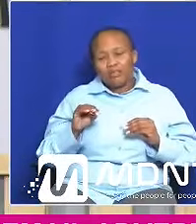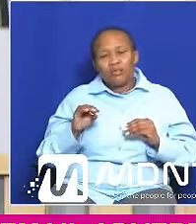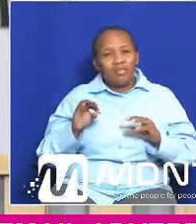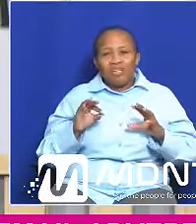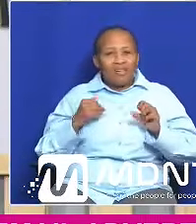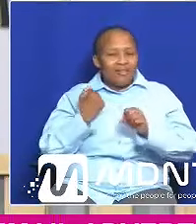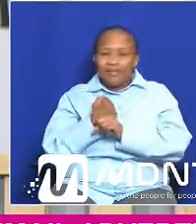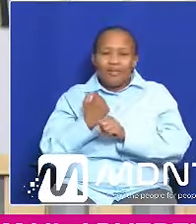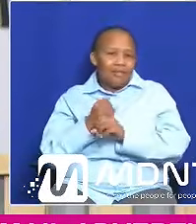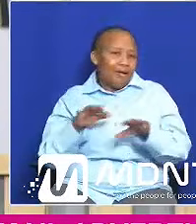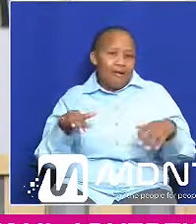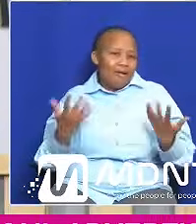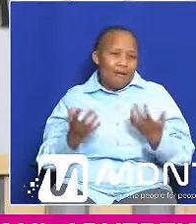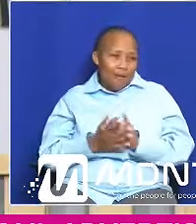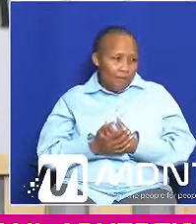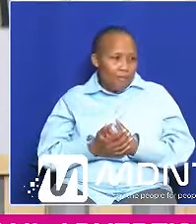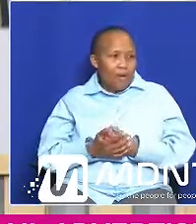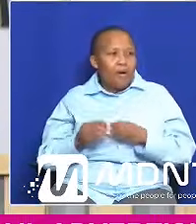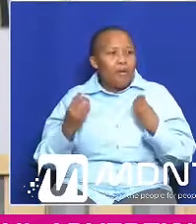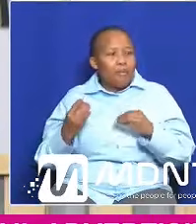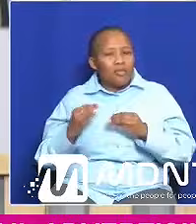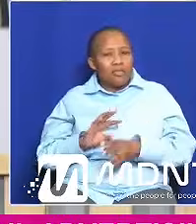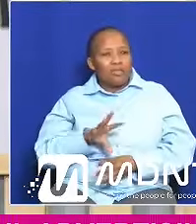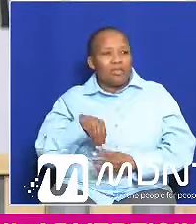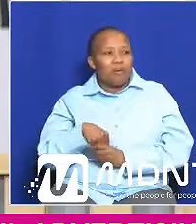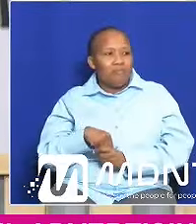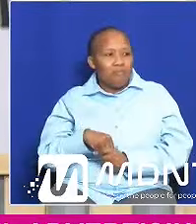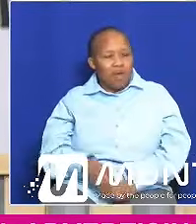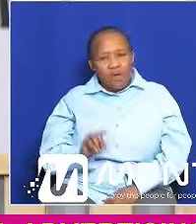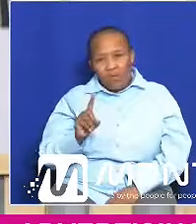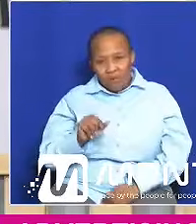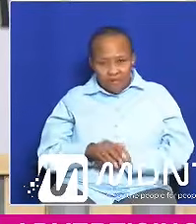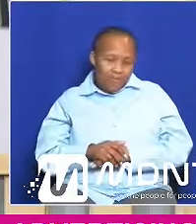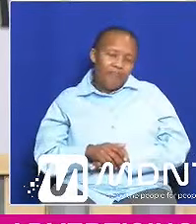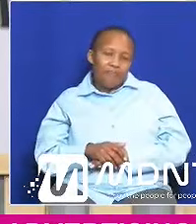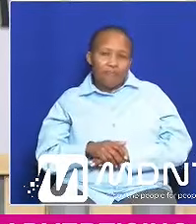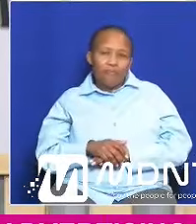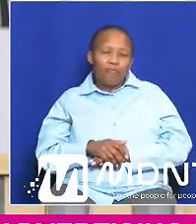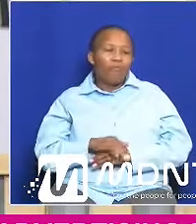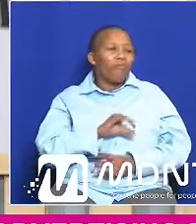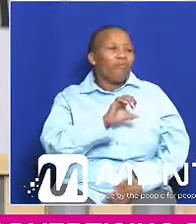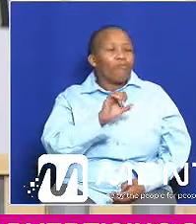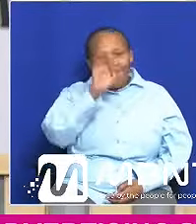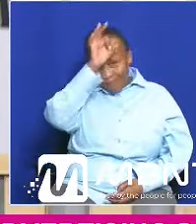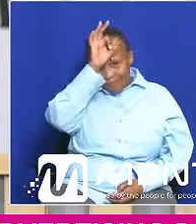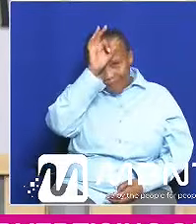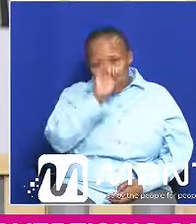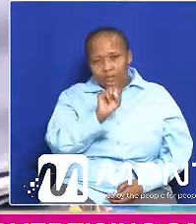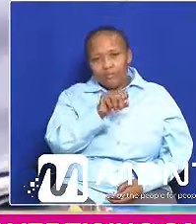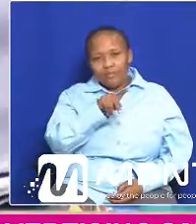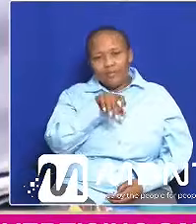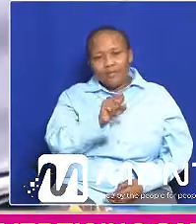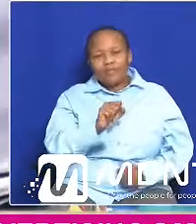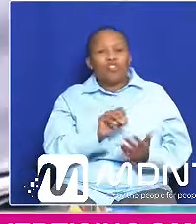did it involve? The subcontract.